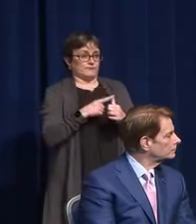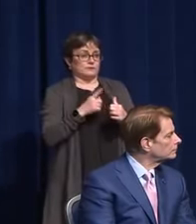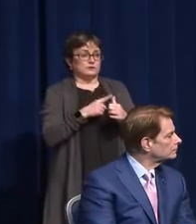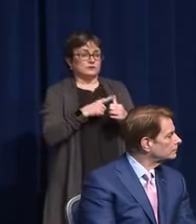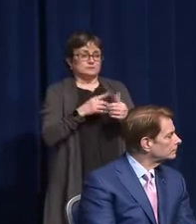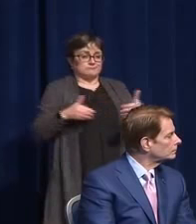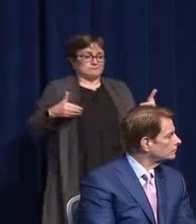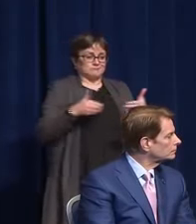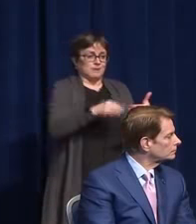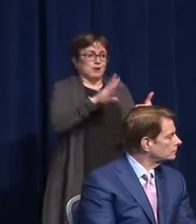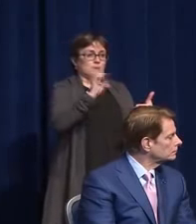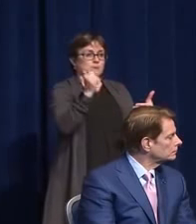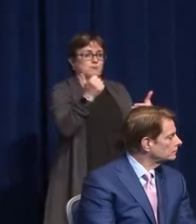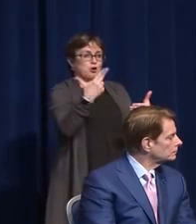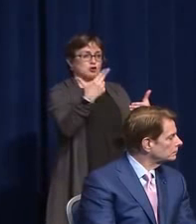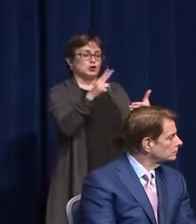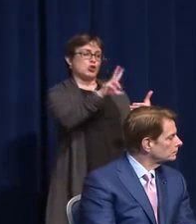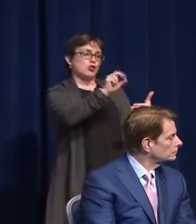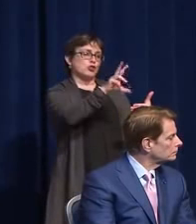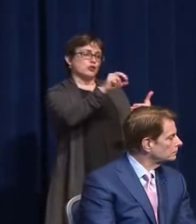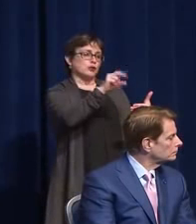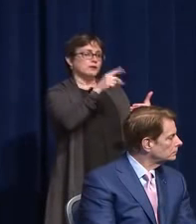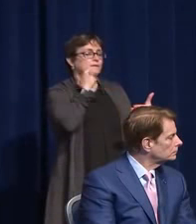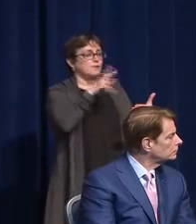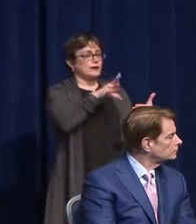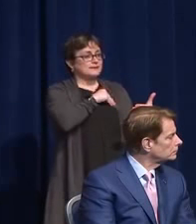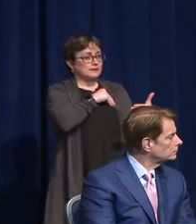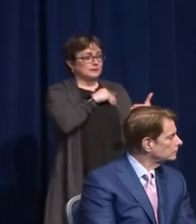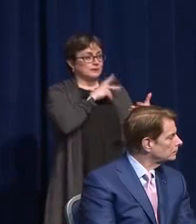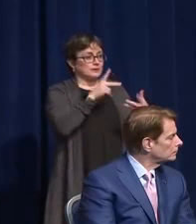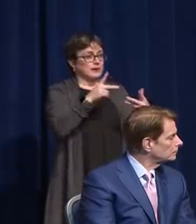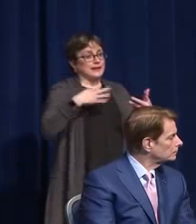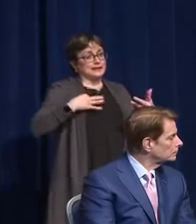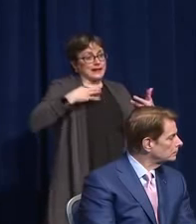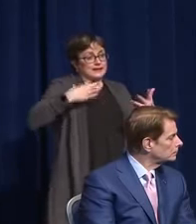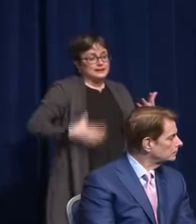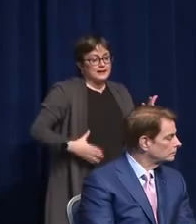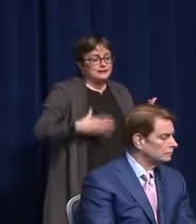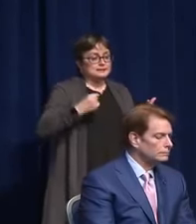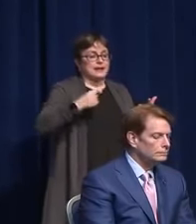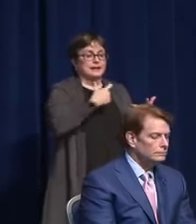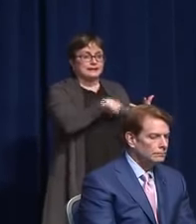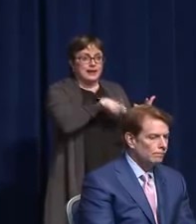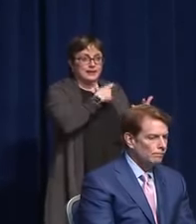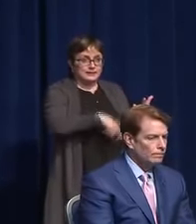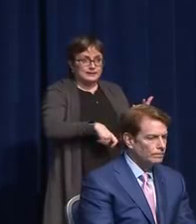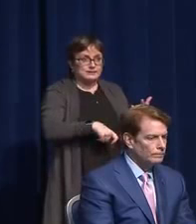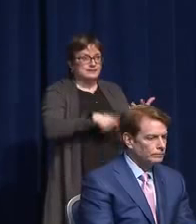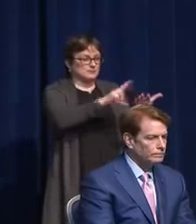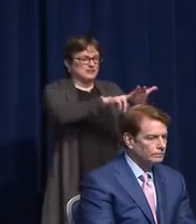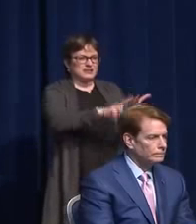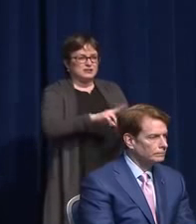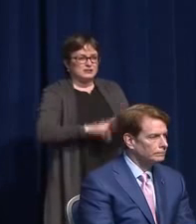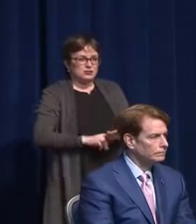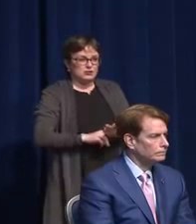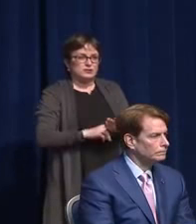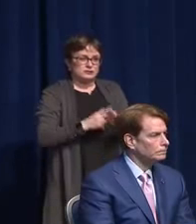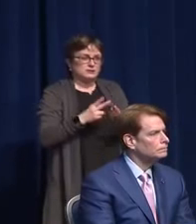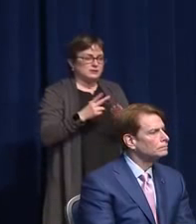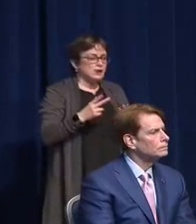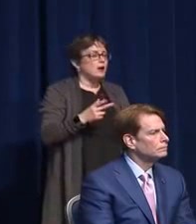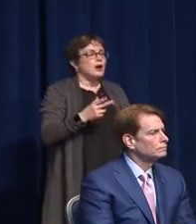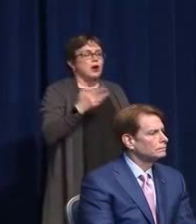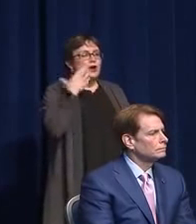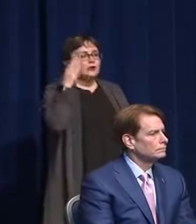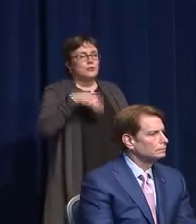for accepting candidate and delegate petitions, we recognize the credible risk that canvassing